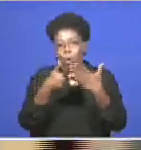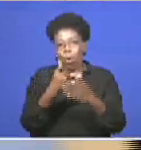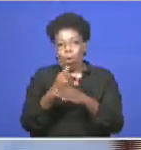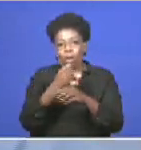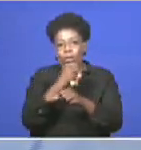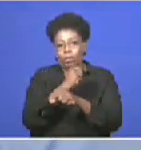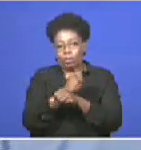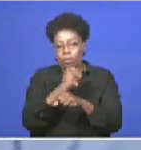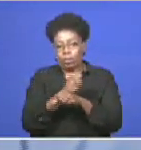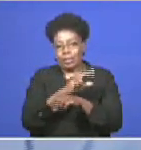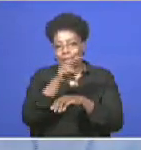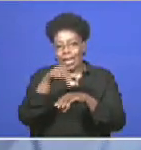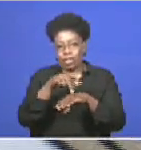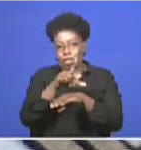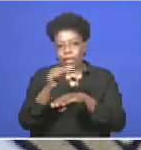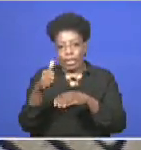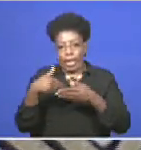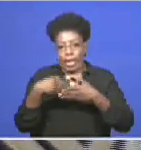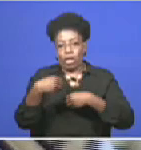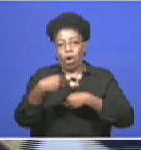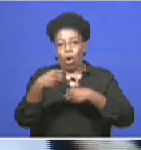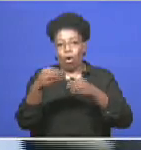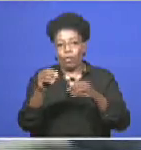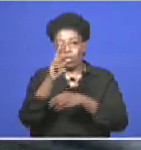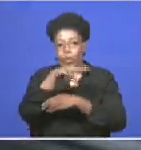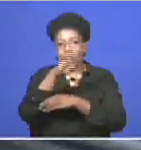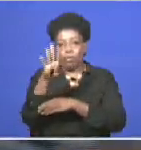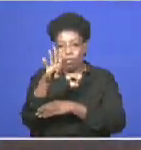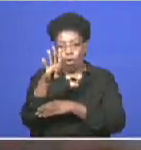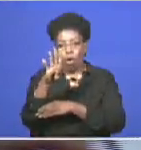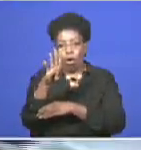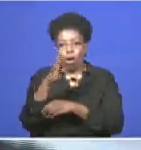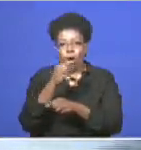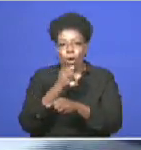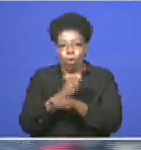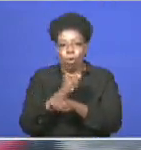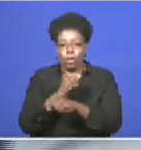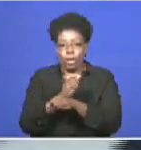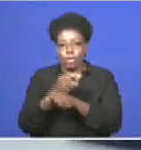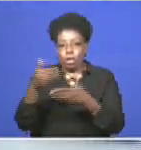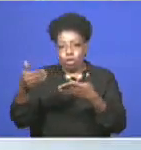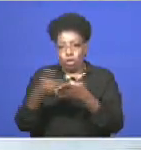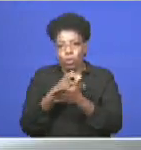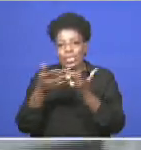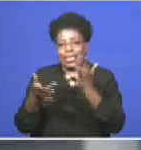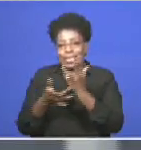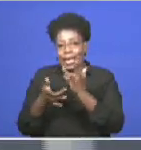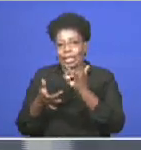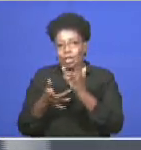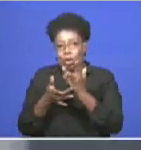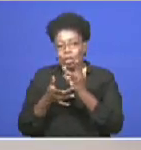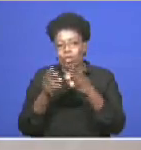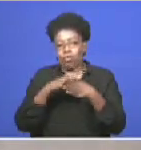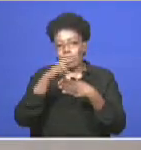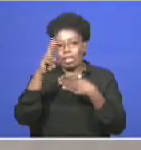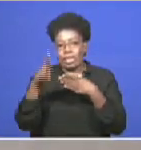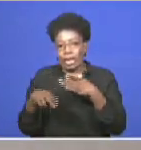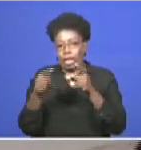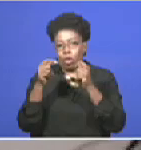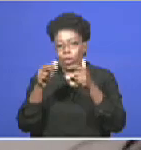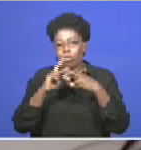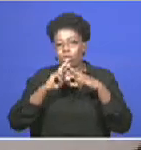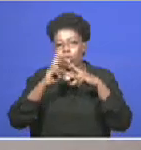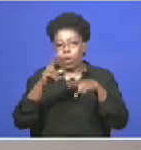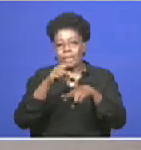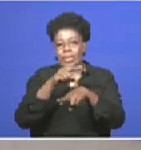nationally. Housed in the police headquarters, the 24-hour operation has the latest technology, which has resulted in quicker